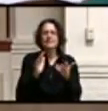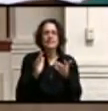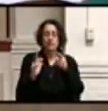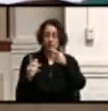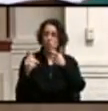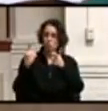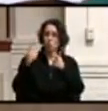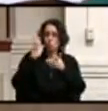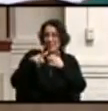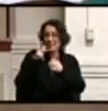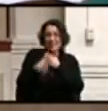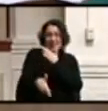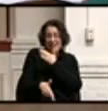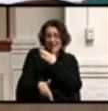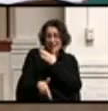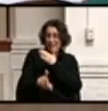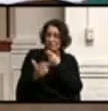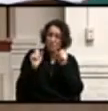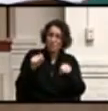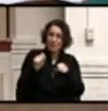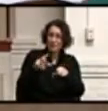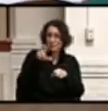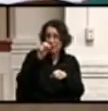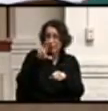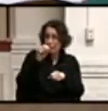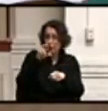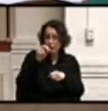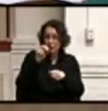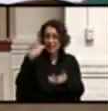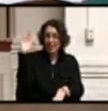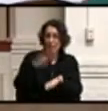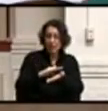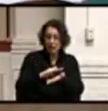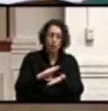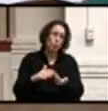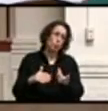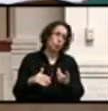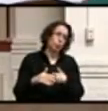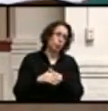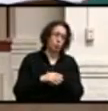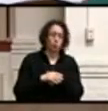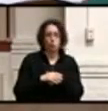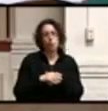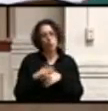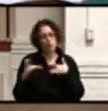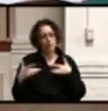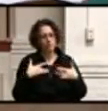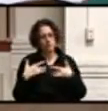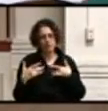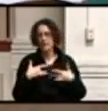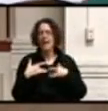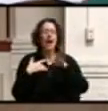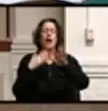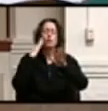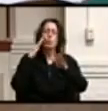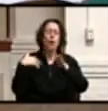I understand that that's not fully developed yet, and you're still considering, and really...